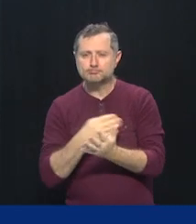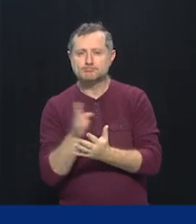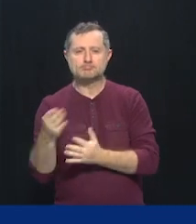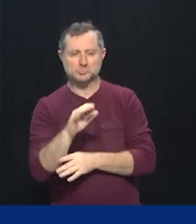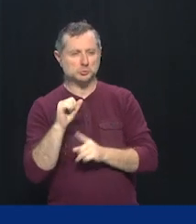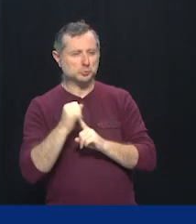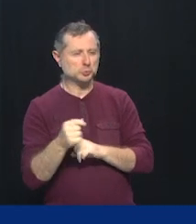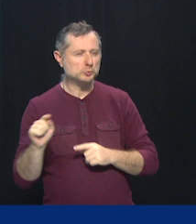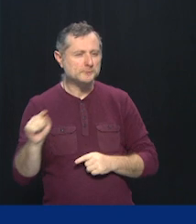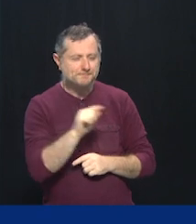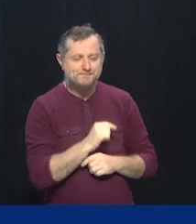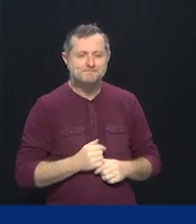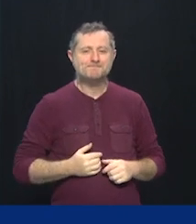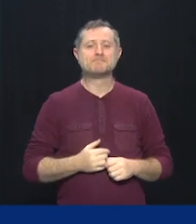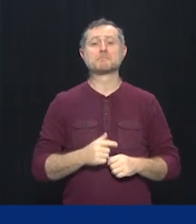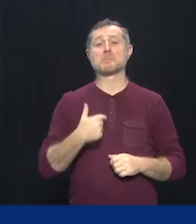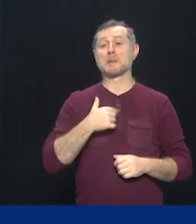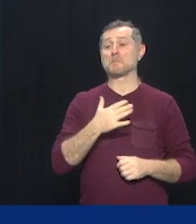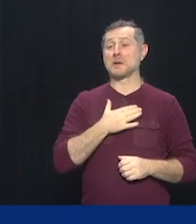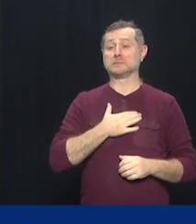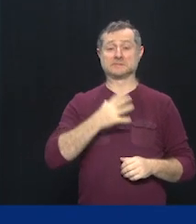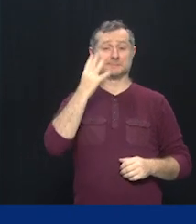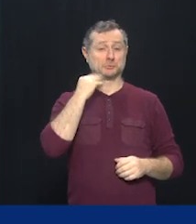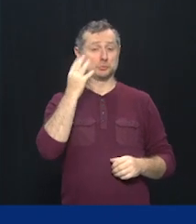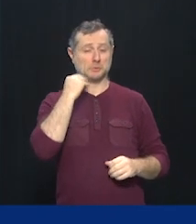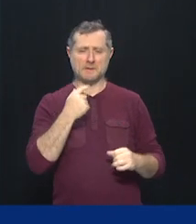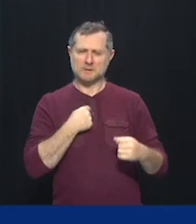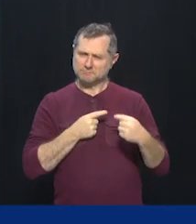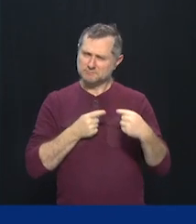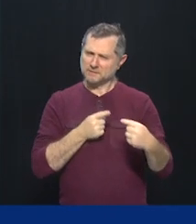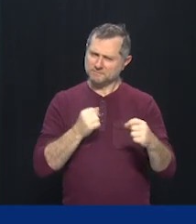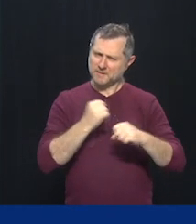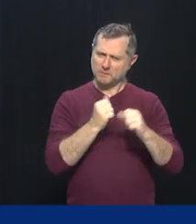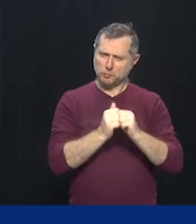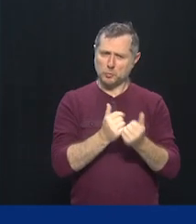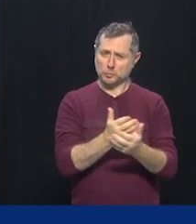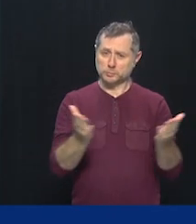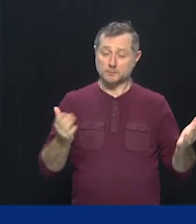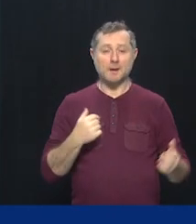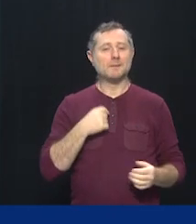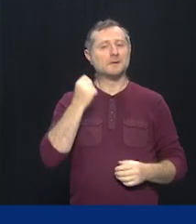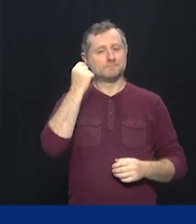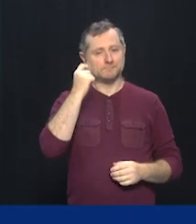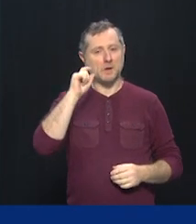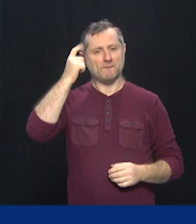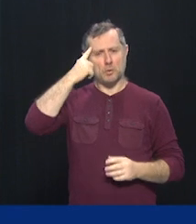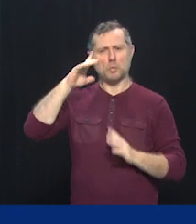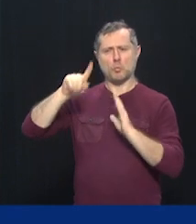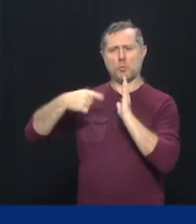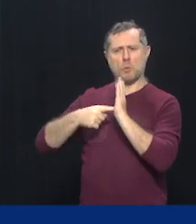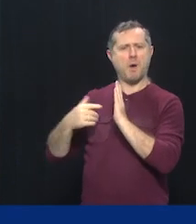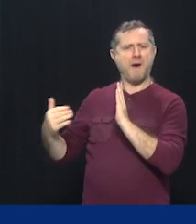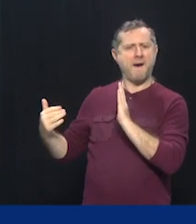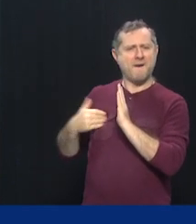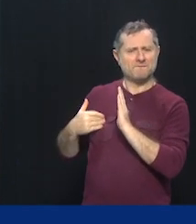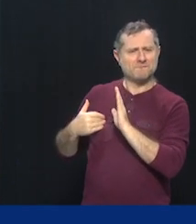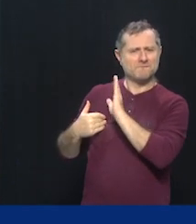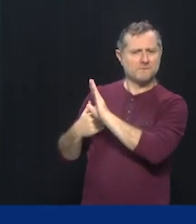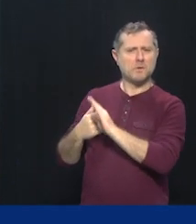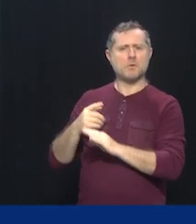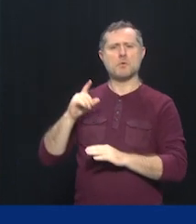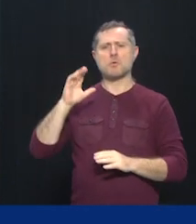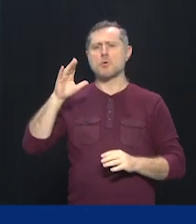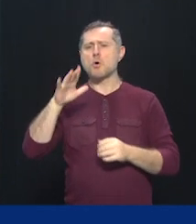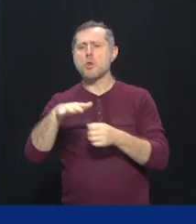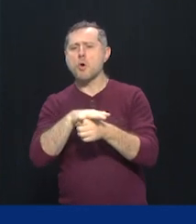being in the trenches with you is that I understand there is a role for state government and there's a role for local governments. And